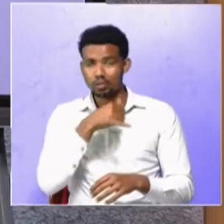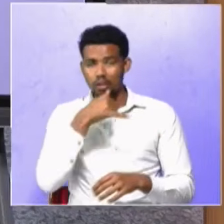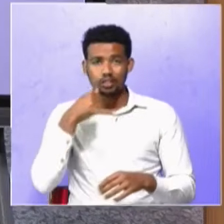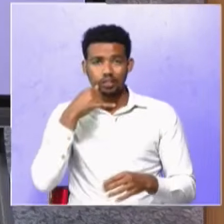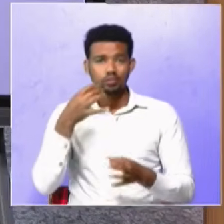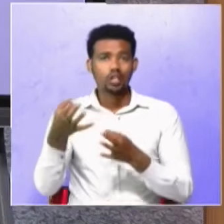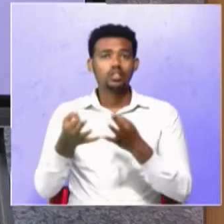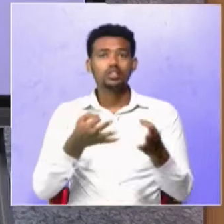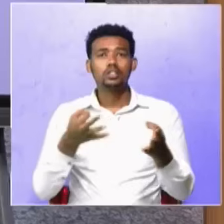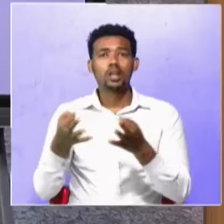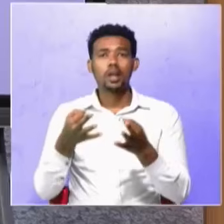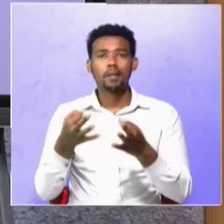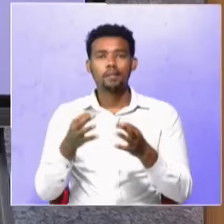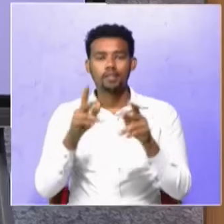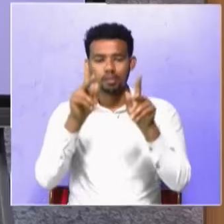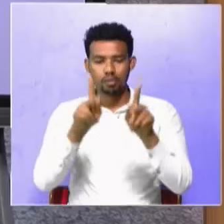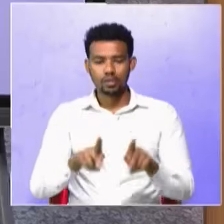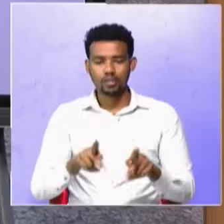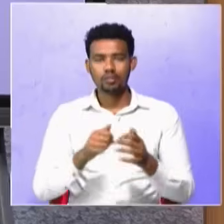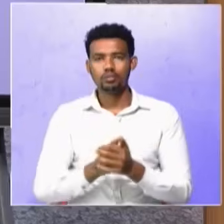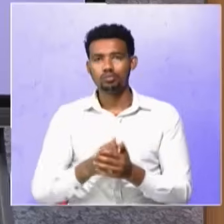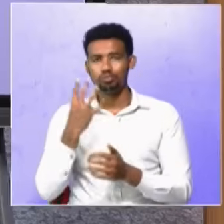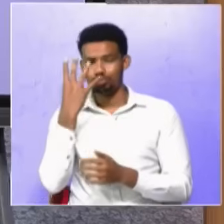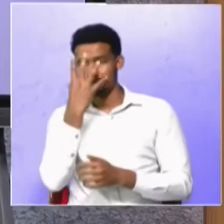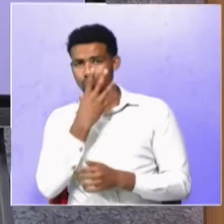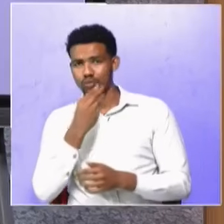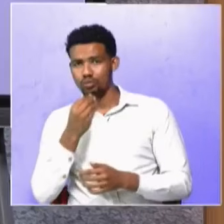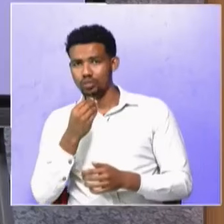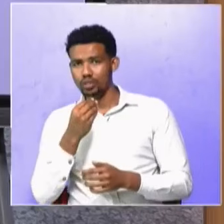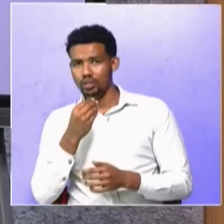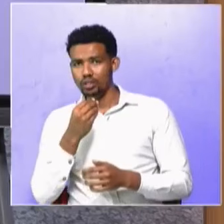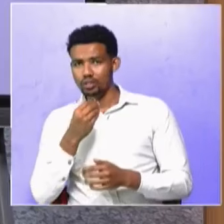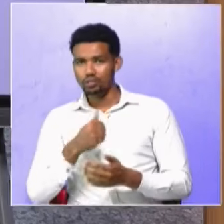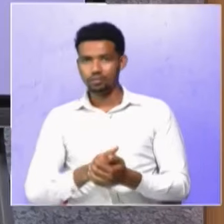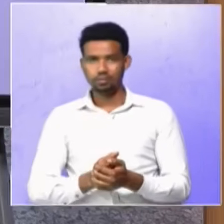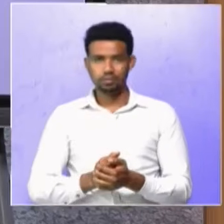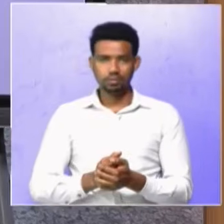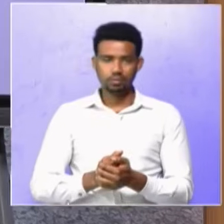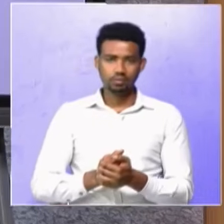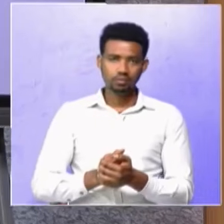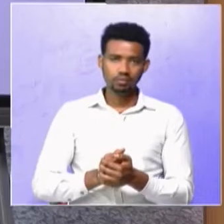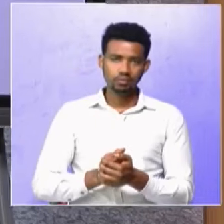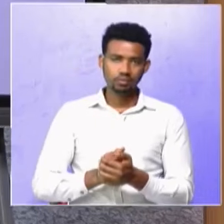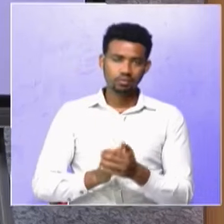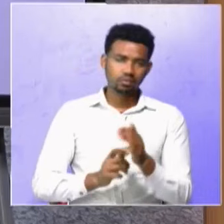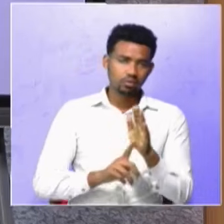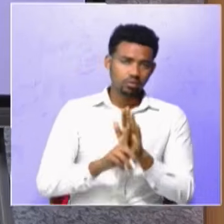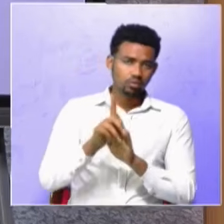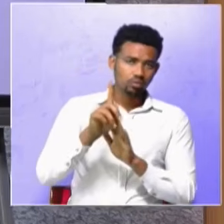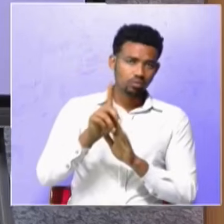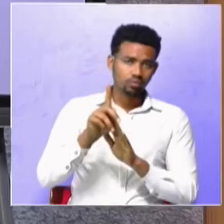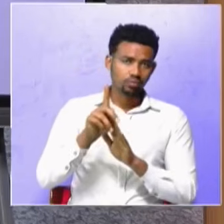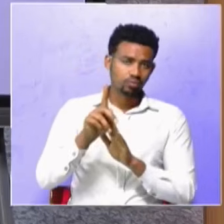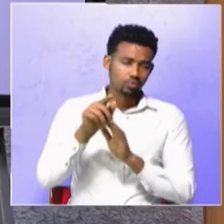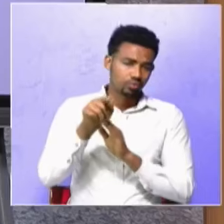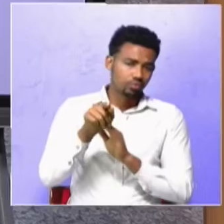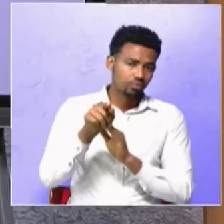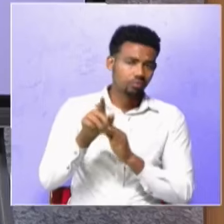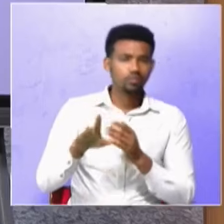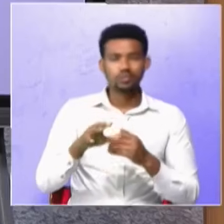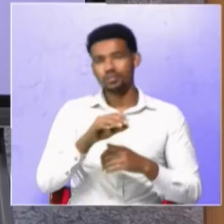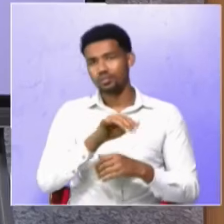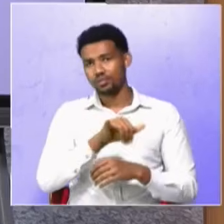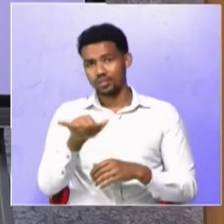that describe the person. Sometimes beauty, sometimes how long the person is, and etc.